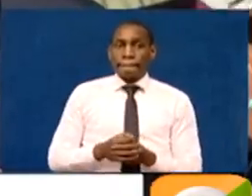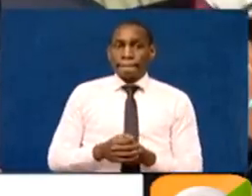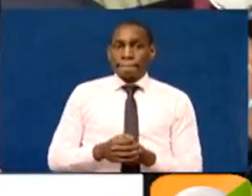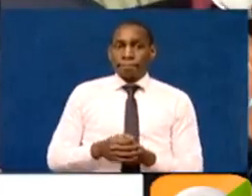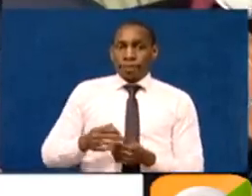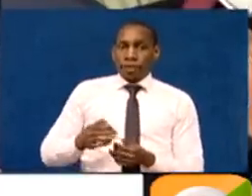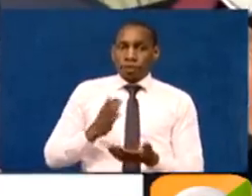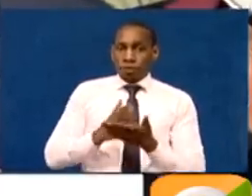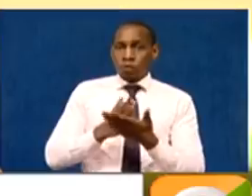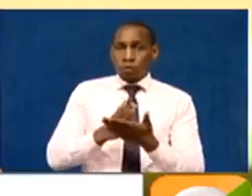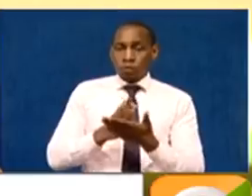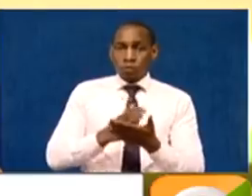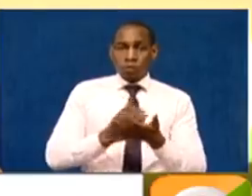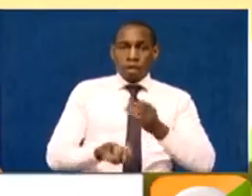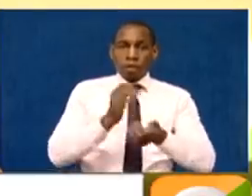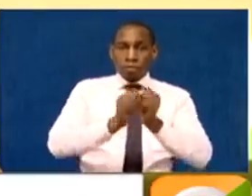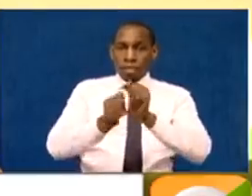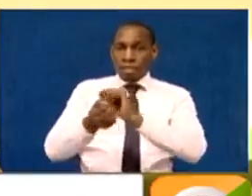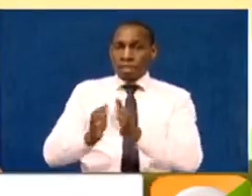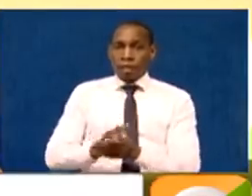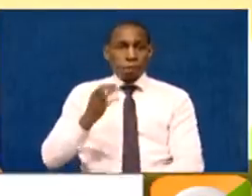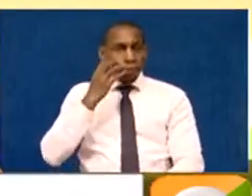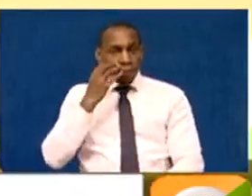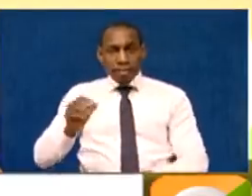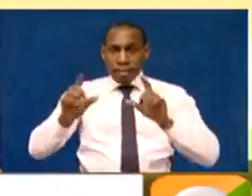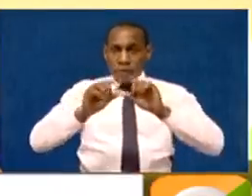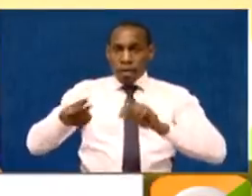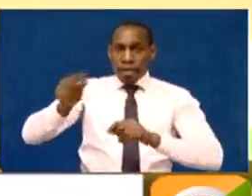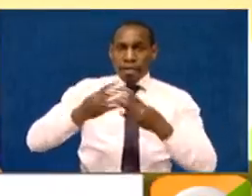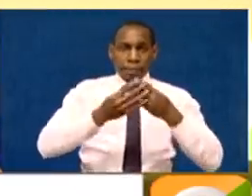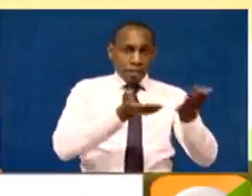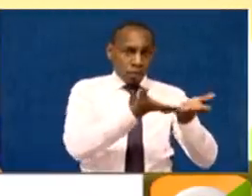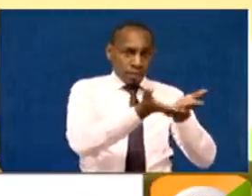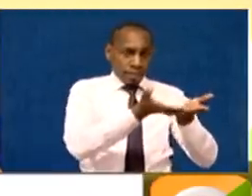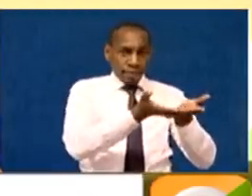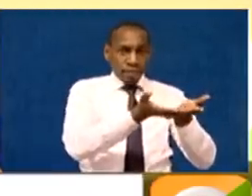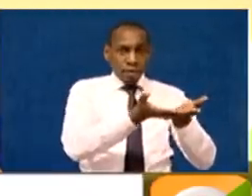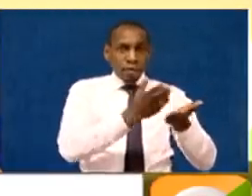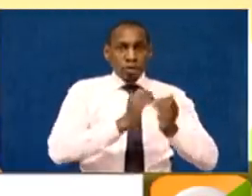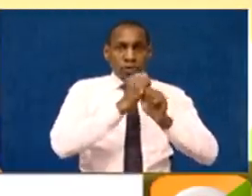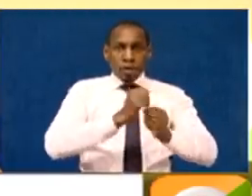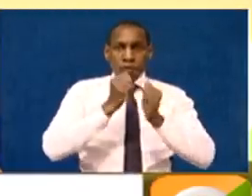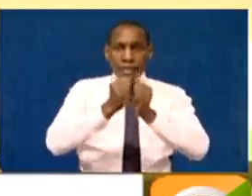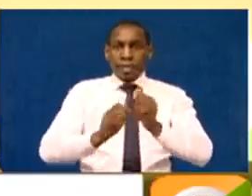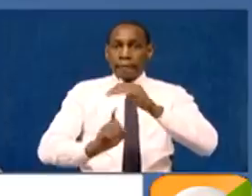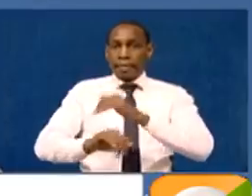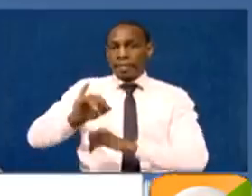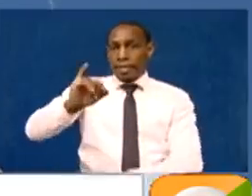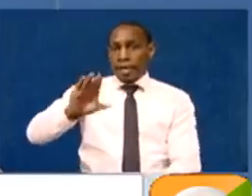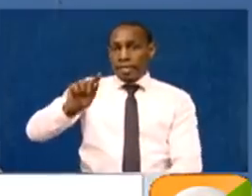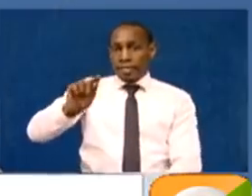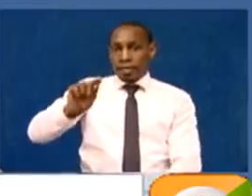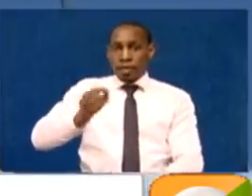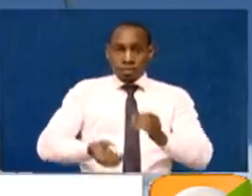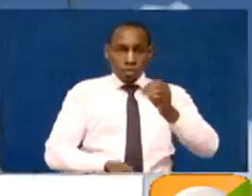have effected very far-reaching changes. Matiangi further adding that the prison service will work closely with the Ministry of ICT